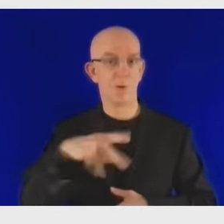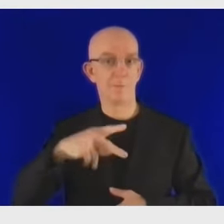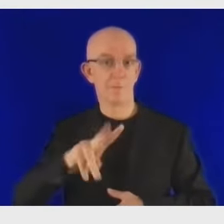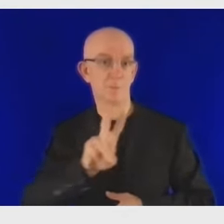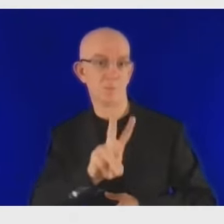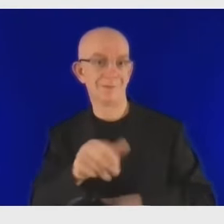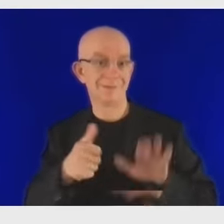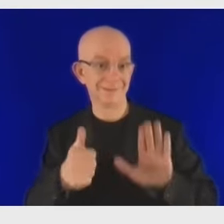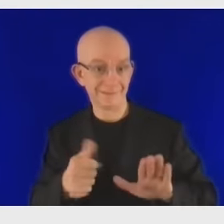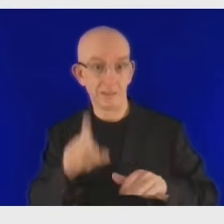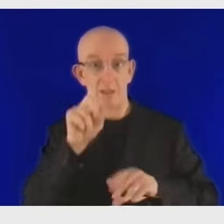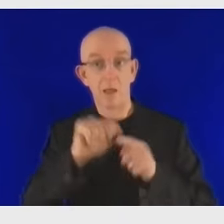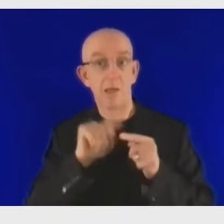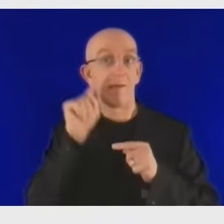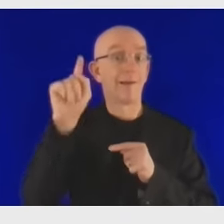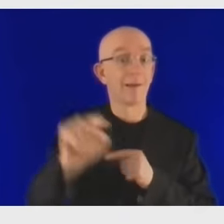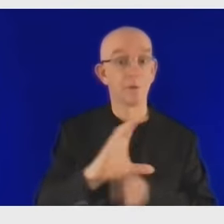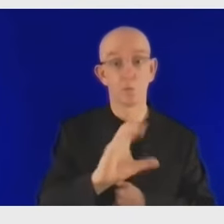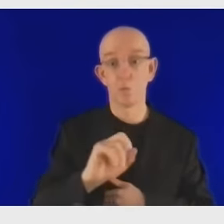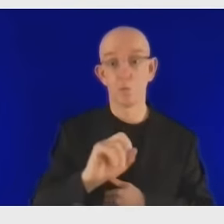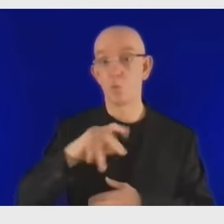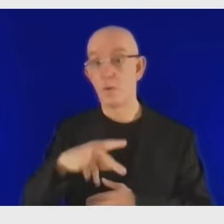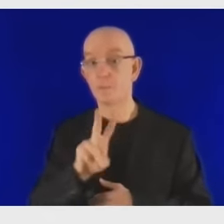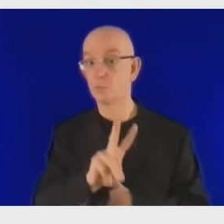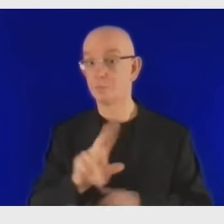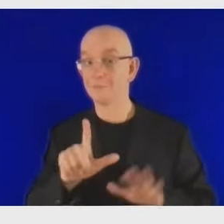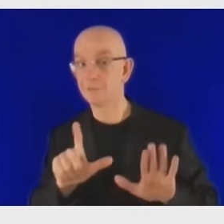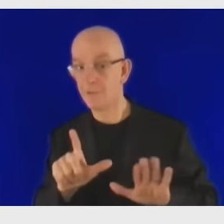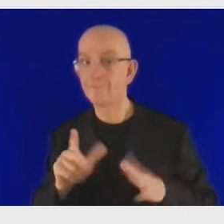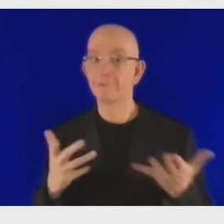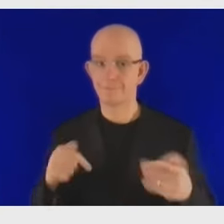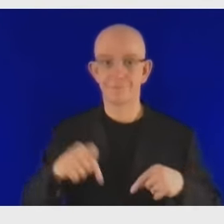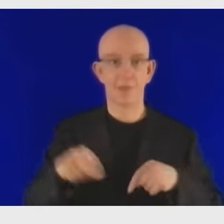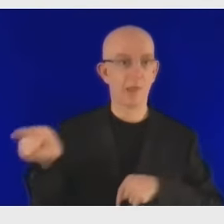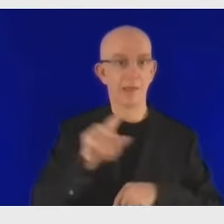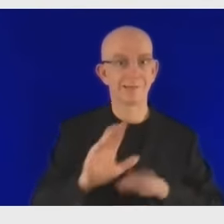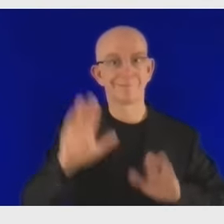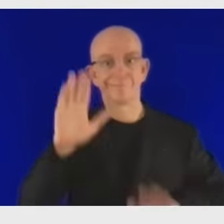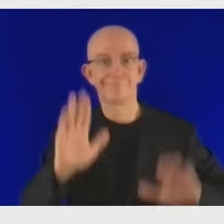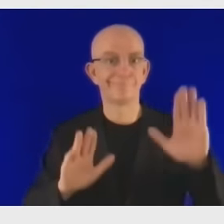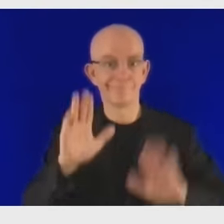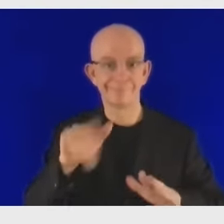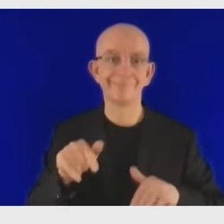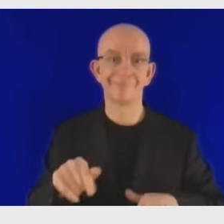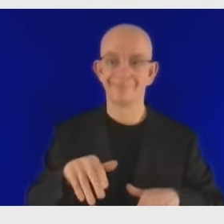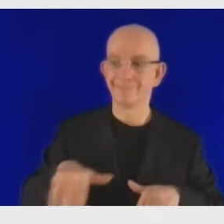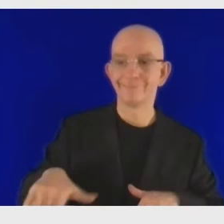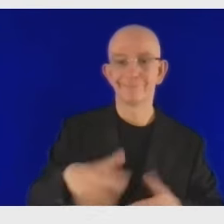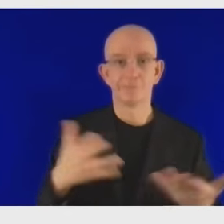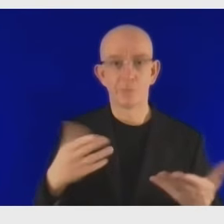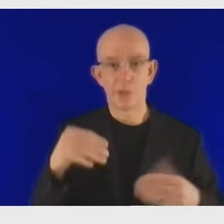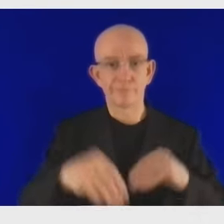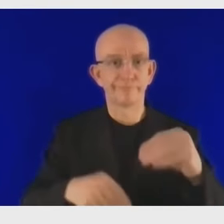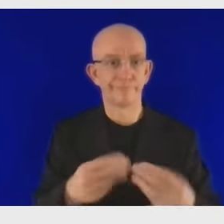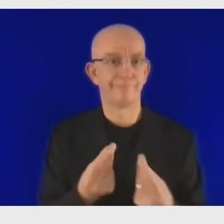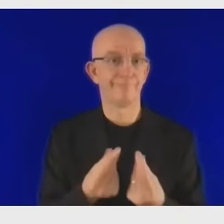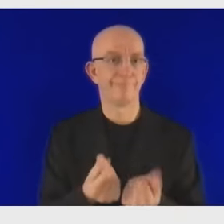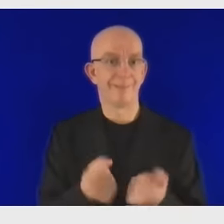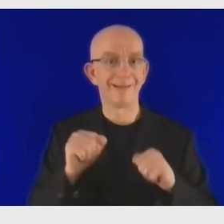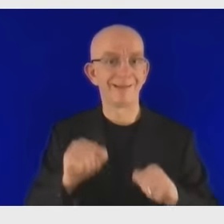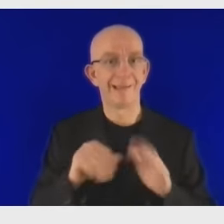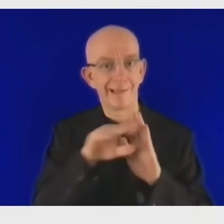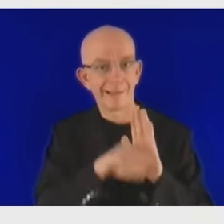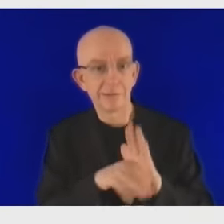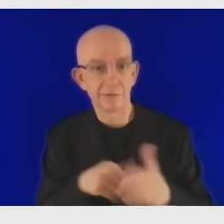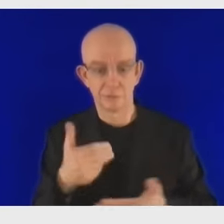Thank you very much, Amina. And I think what I'm hearing is that we have some fundamental and systemic issues that we need to challenge. And really